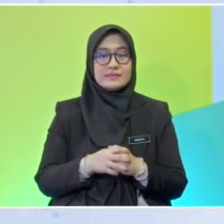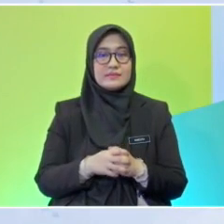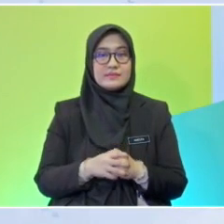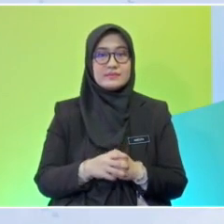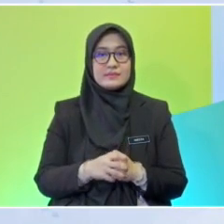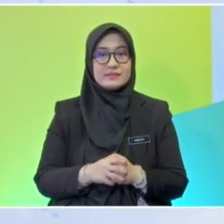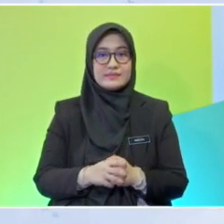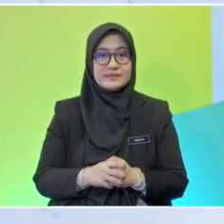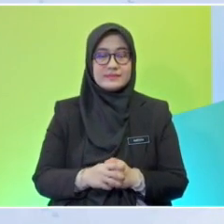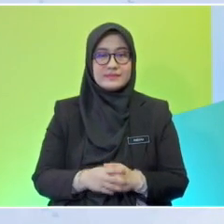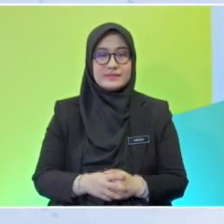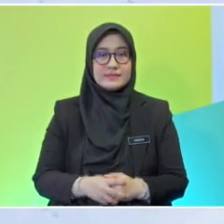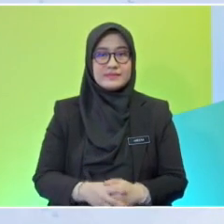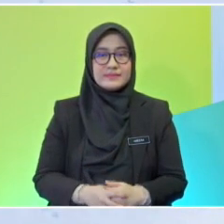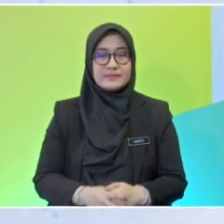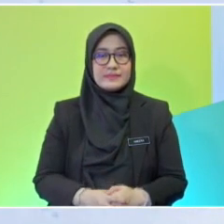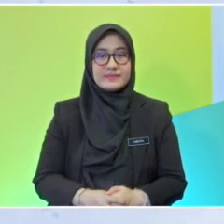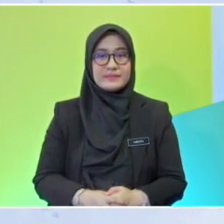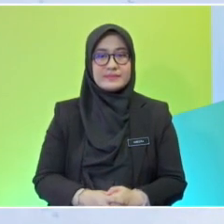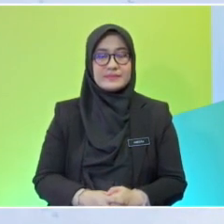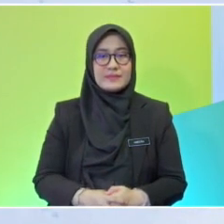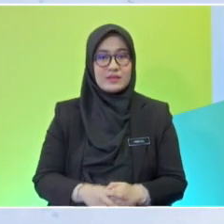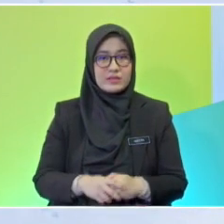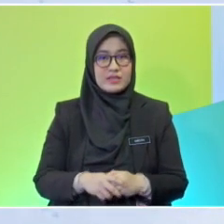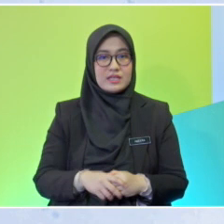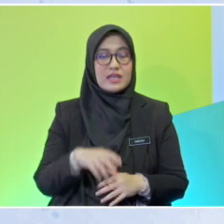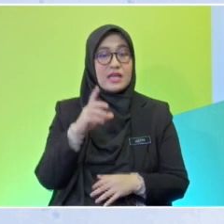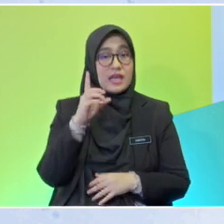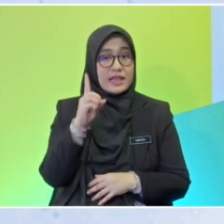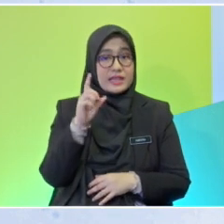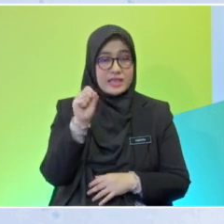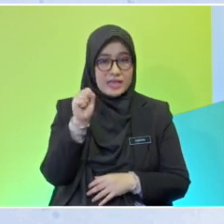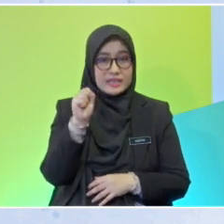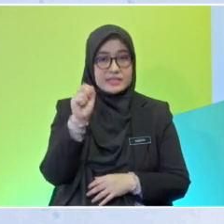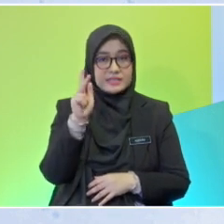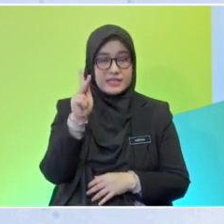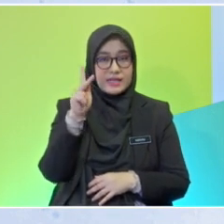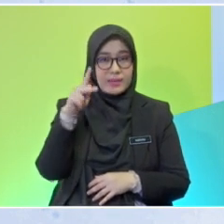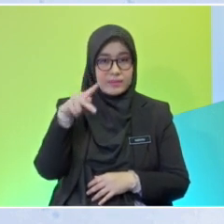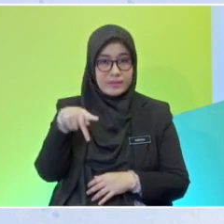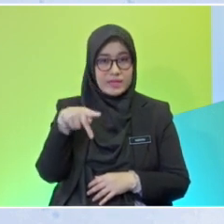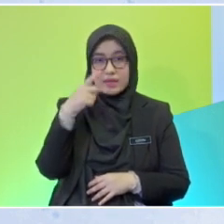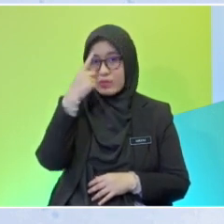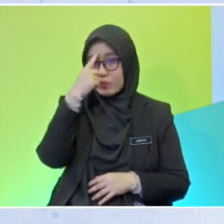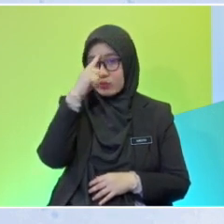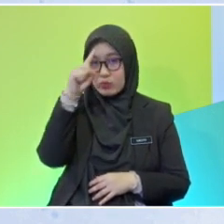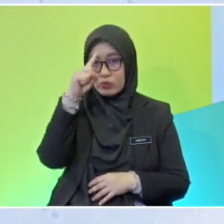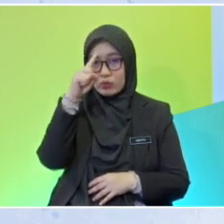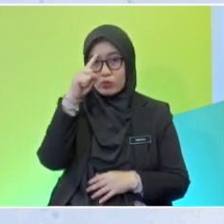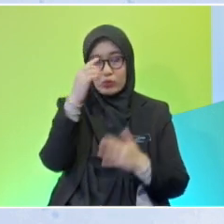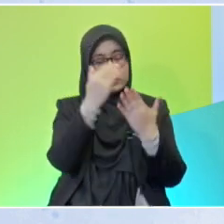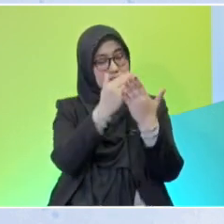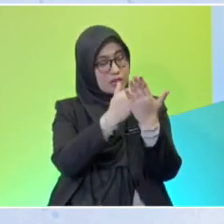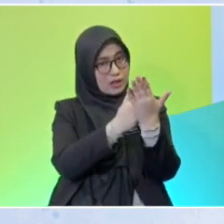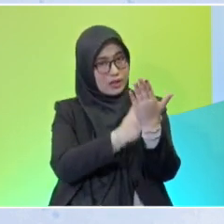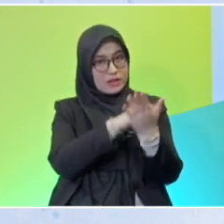dan Pentaksiran, but actually it is a syllabus containing the description of themes, language skills, vocabulary, grammar,